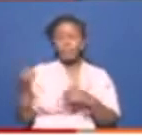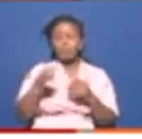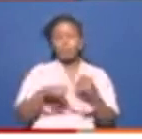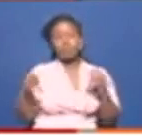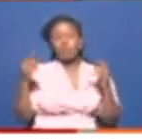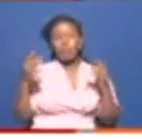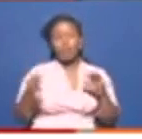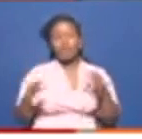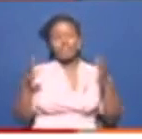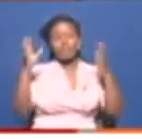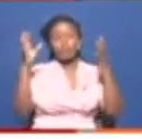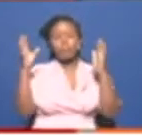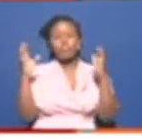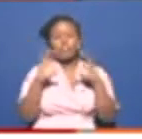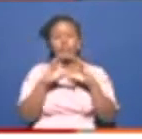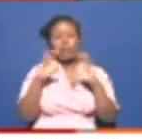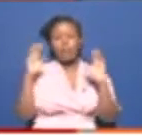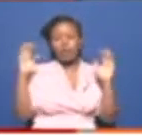World